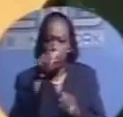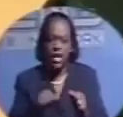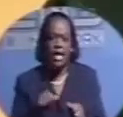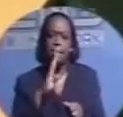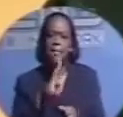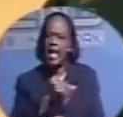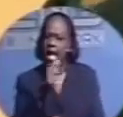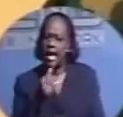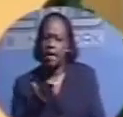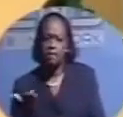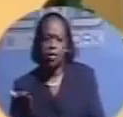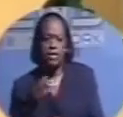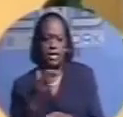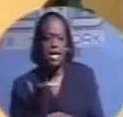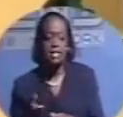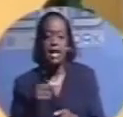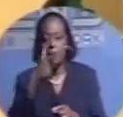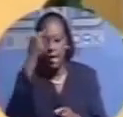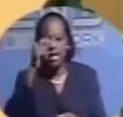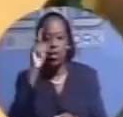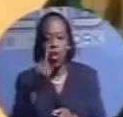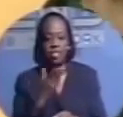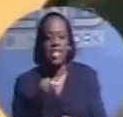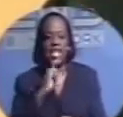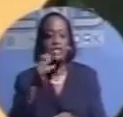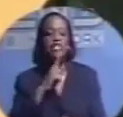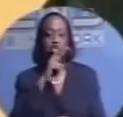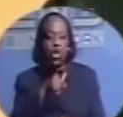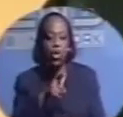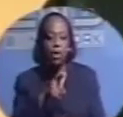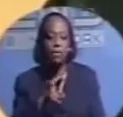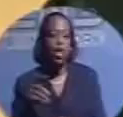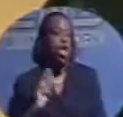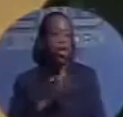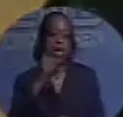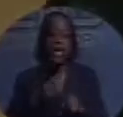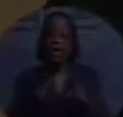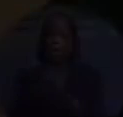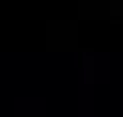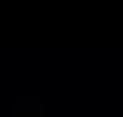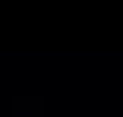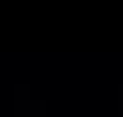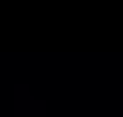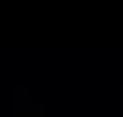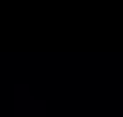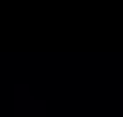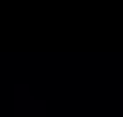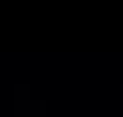of those things, because one thing's for sure, we all can't be the same thing.